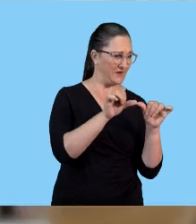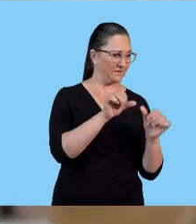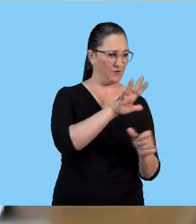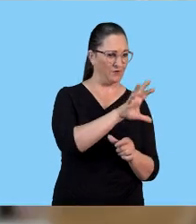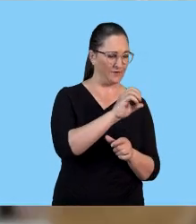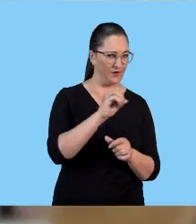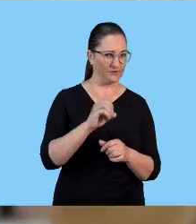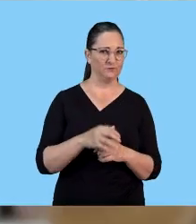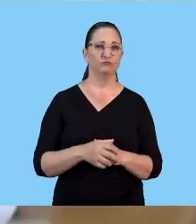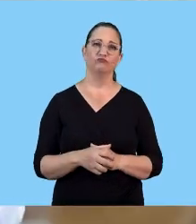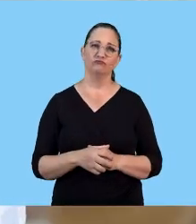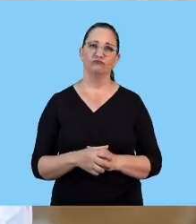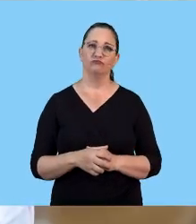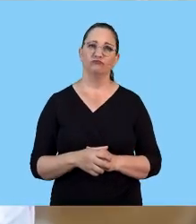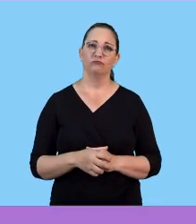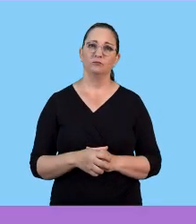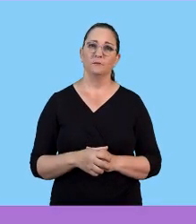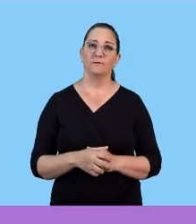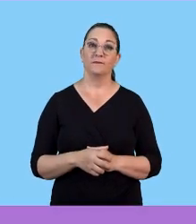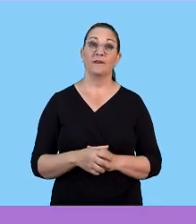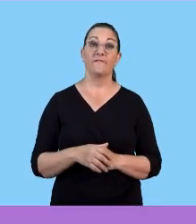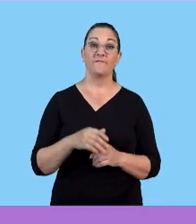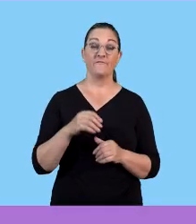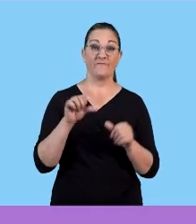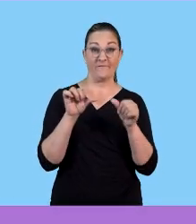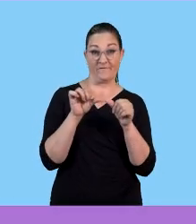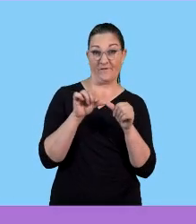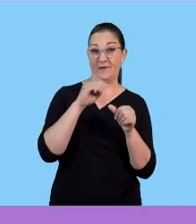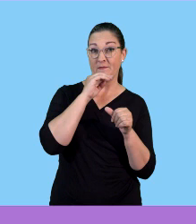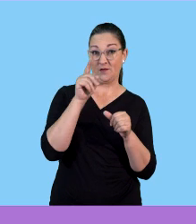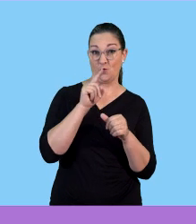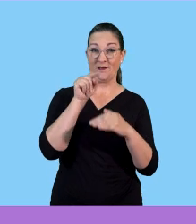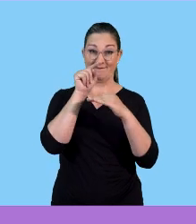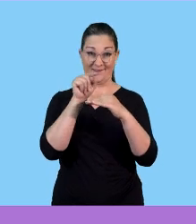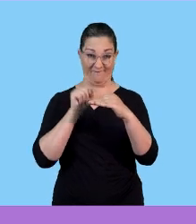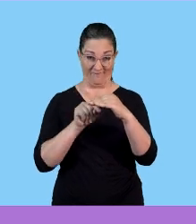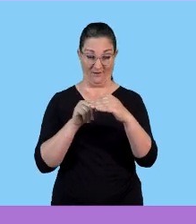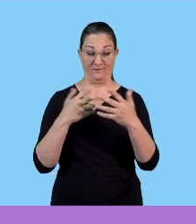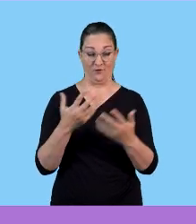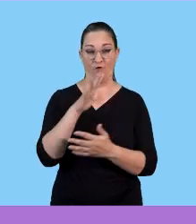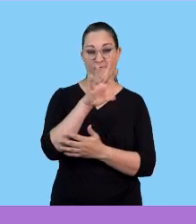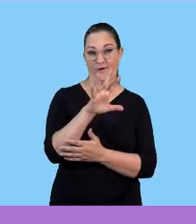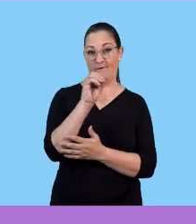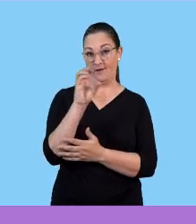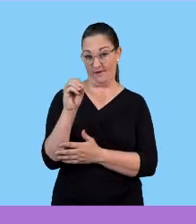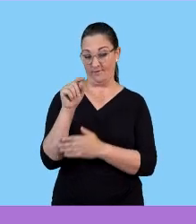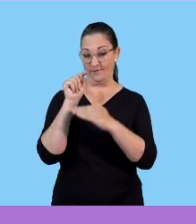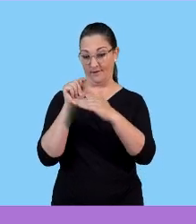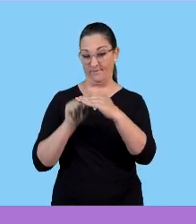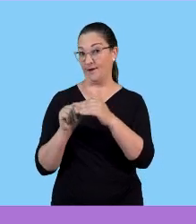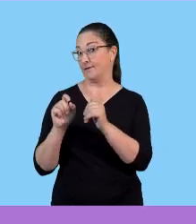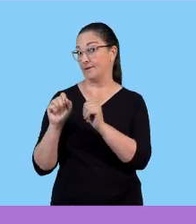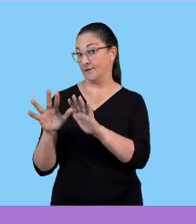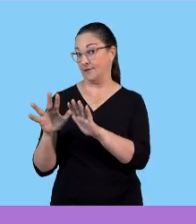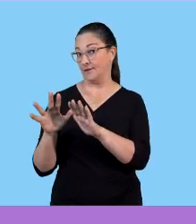into 500. What does that mean? Fit into means to divide. So 500 divided by